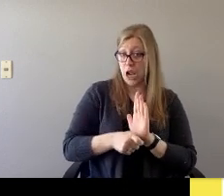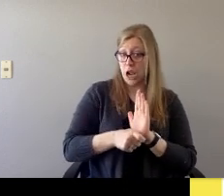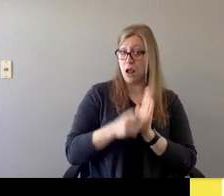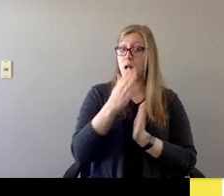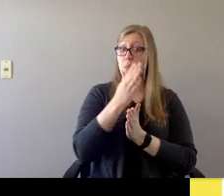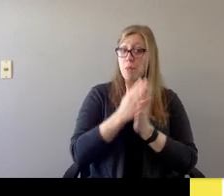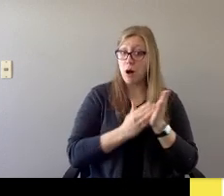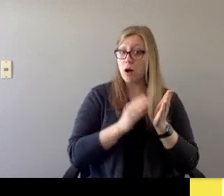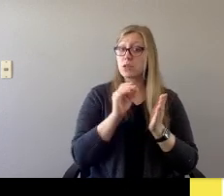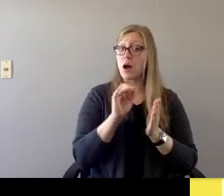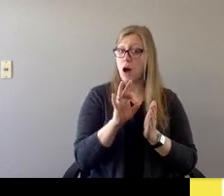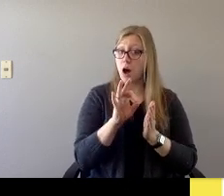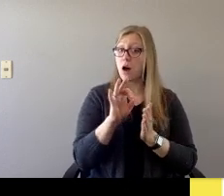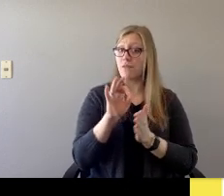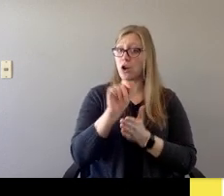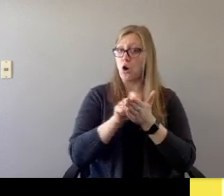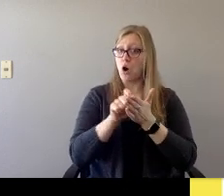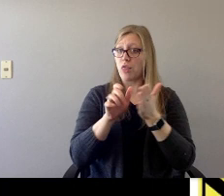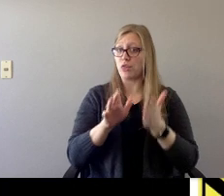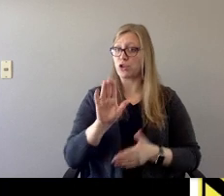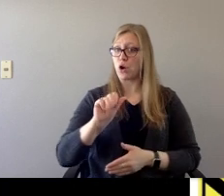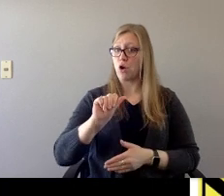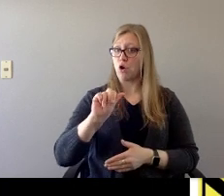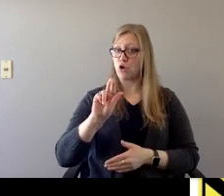of an author's argument.